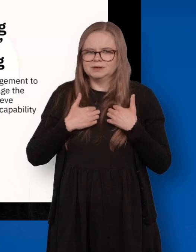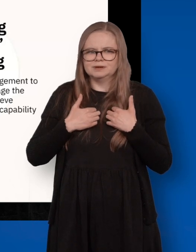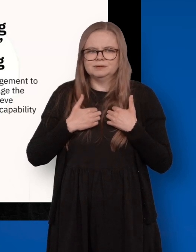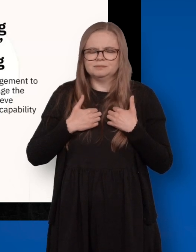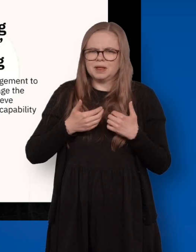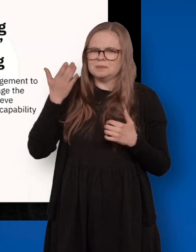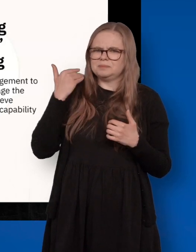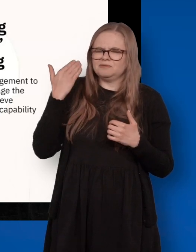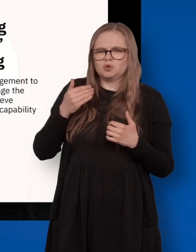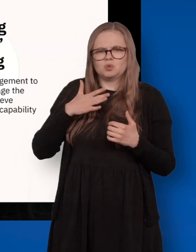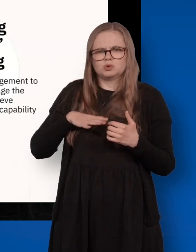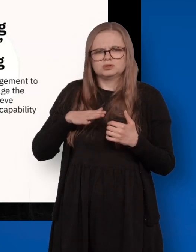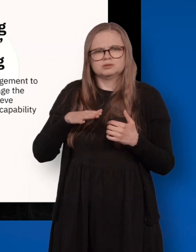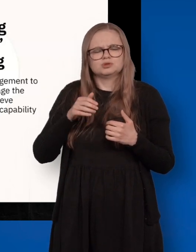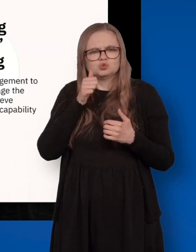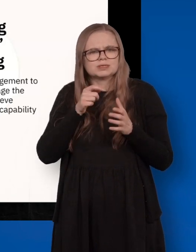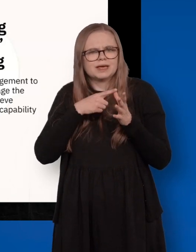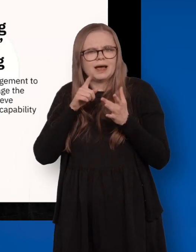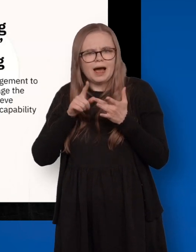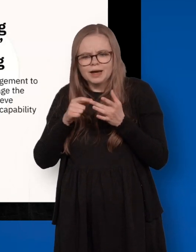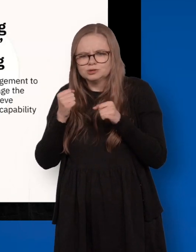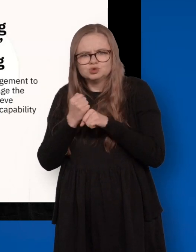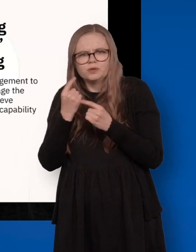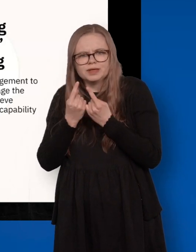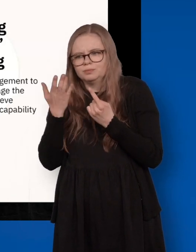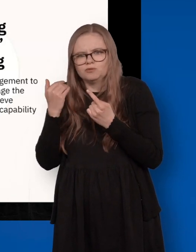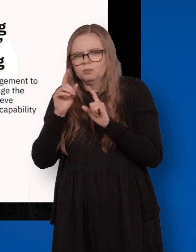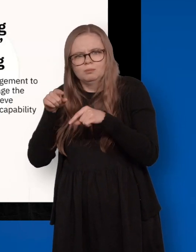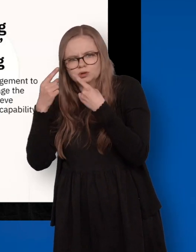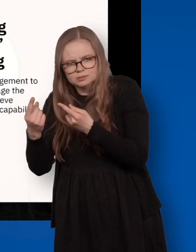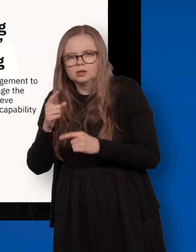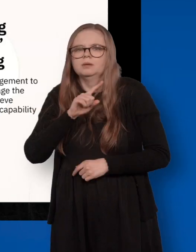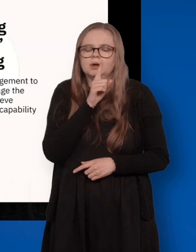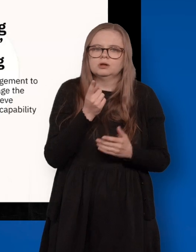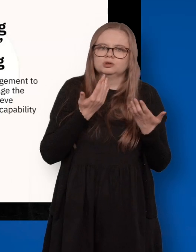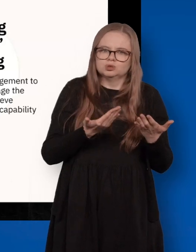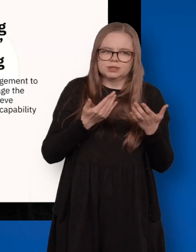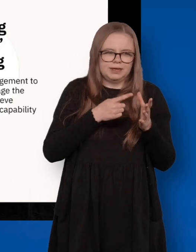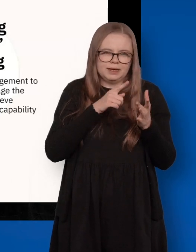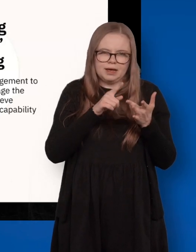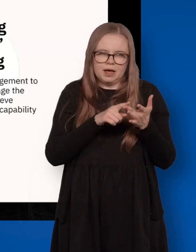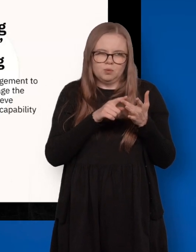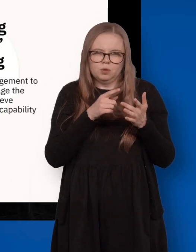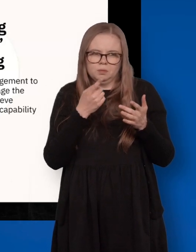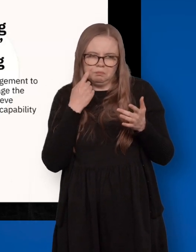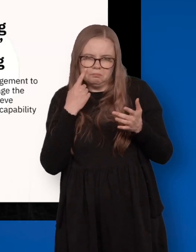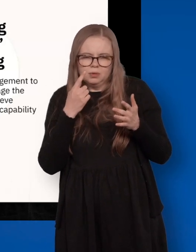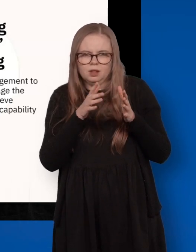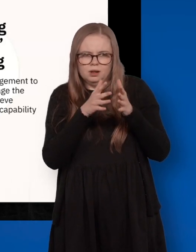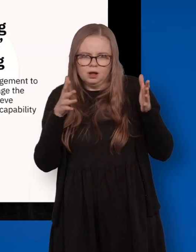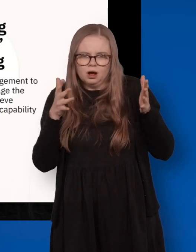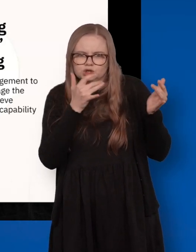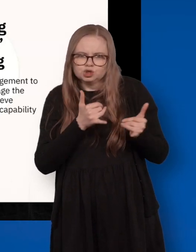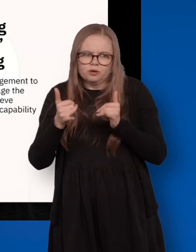weren't possible before. And what we're about to talk about today, which is, using AI to look at large-scale survey